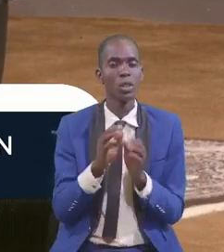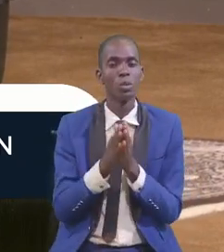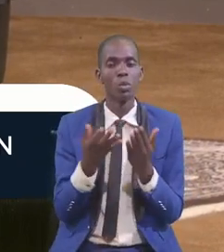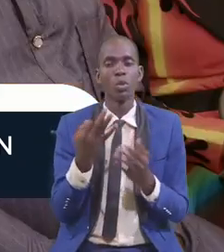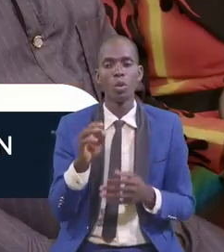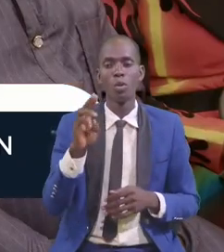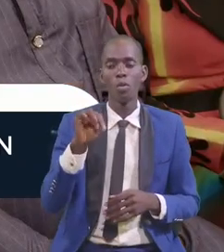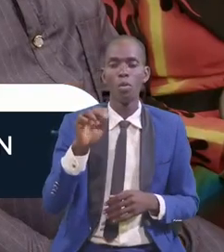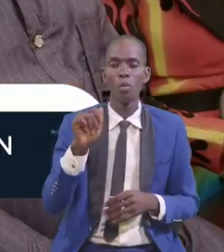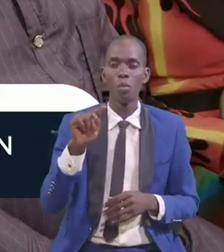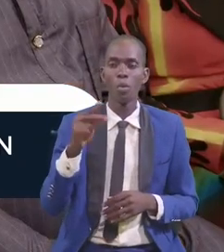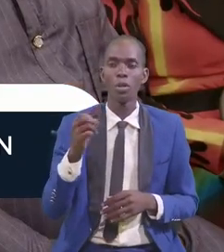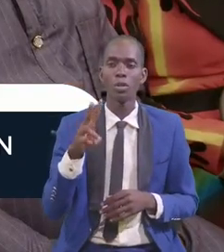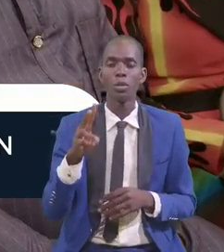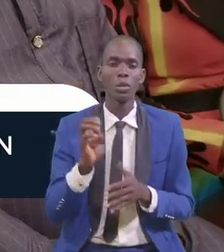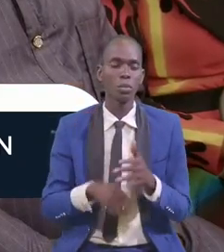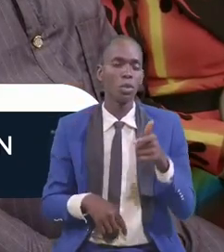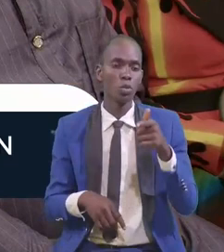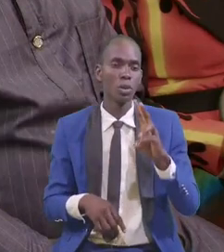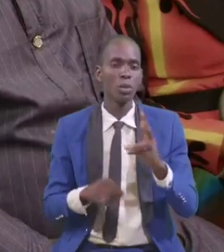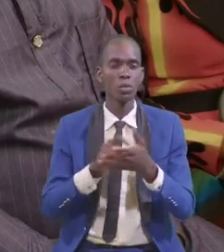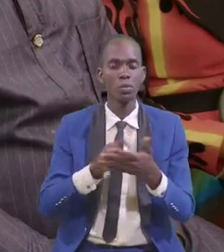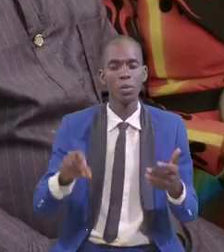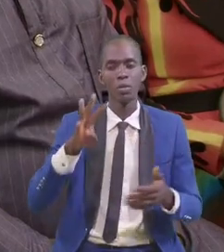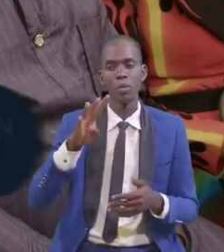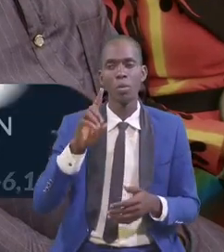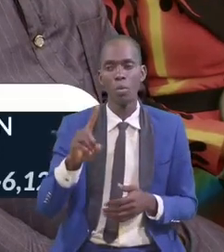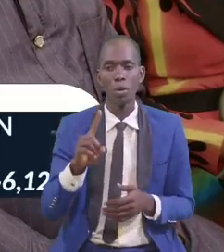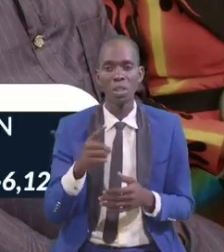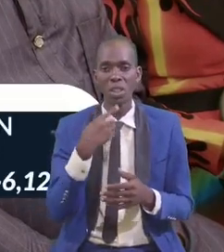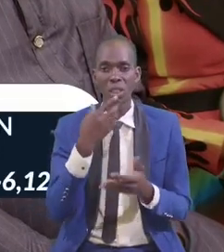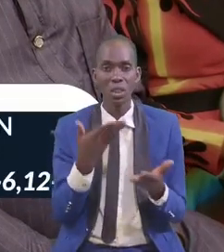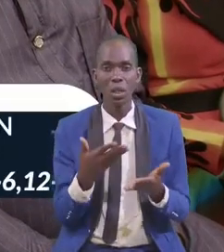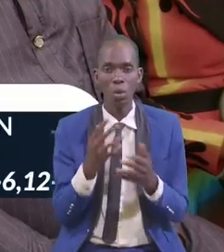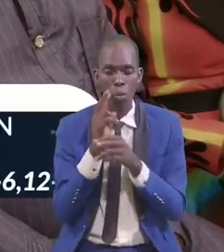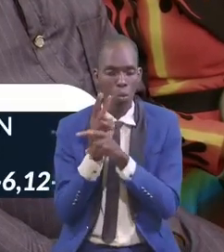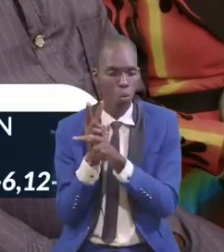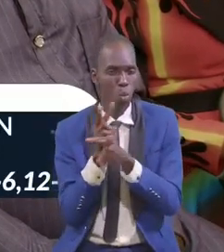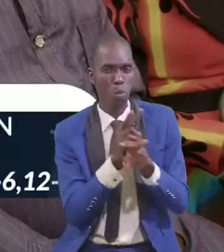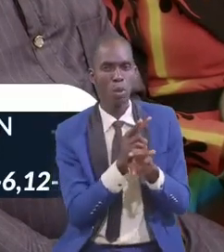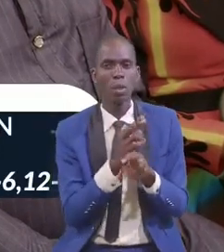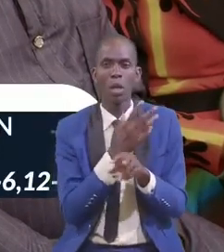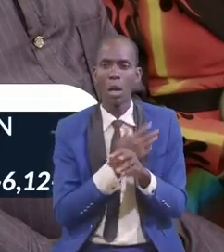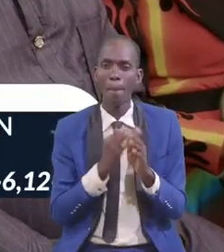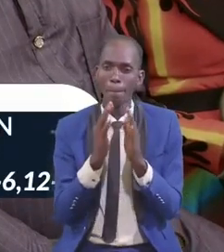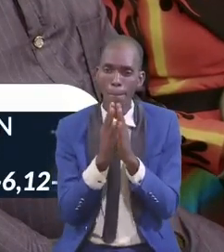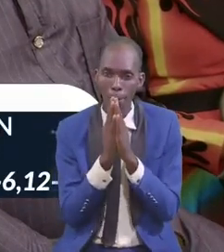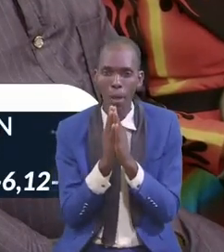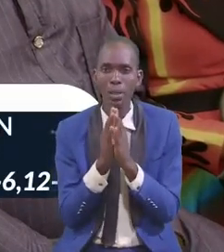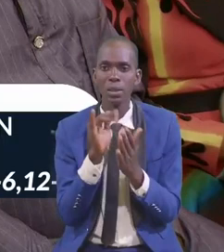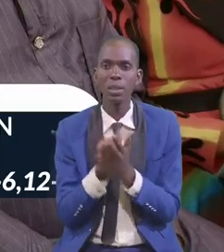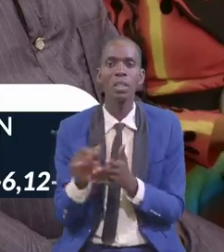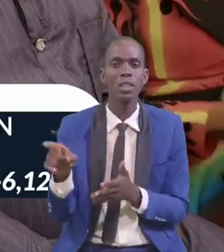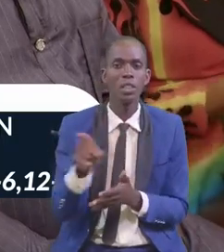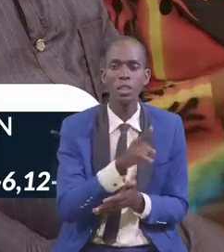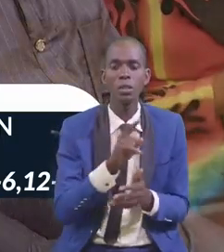Watch and pray that ye enter not into temptation. The